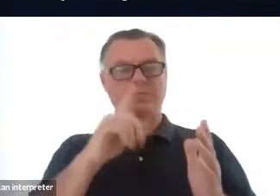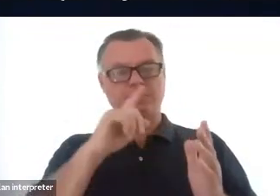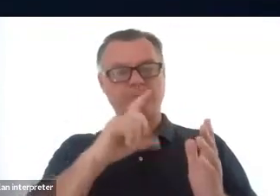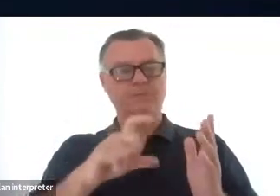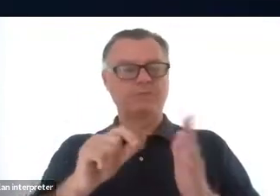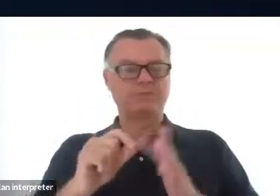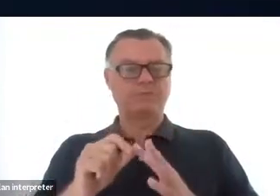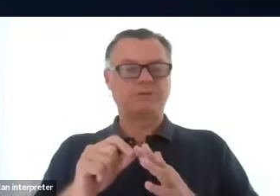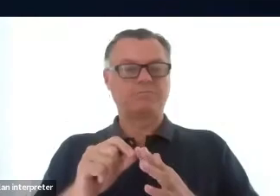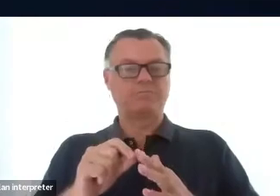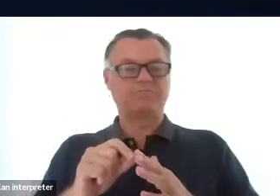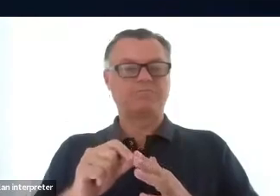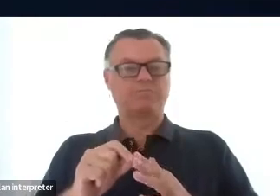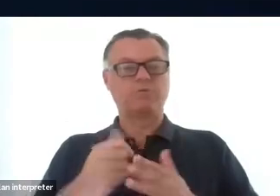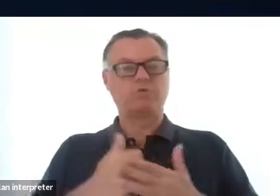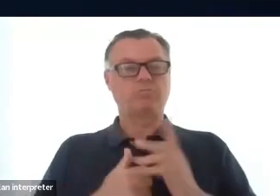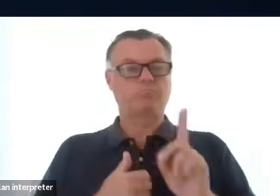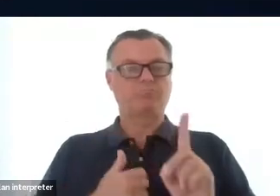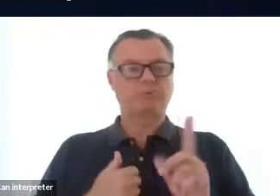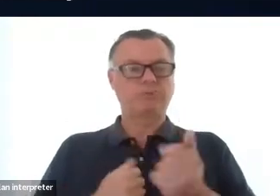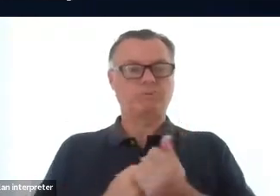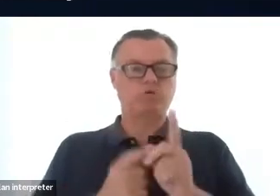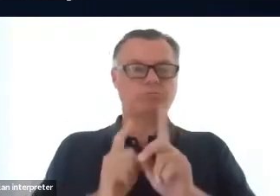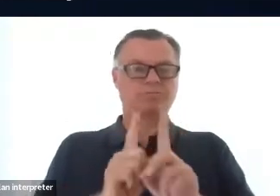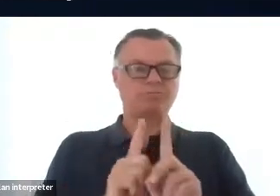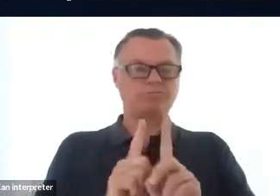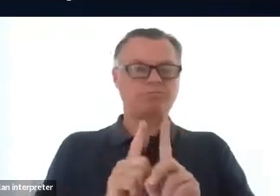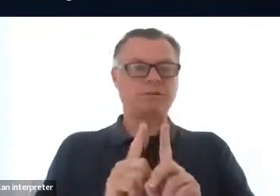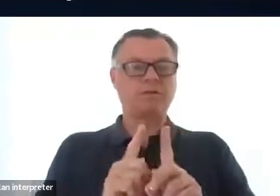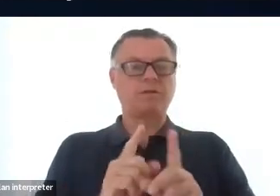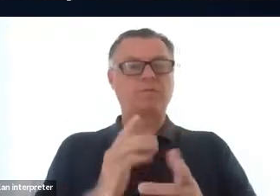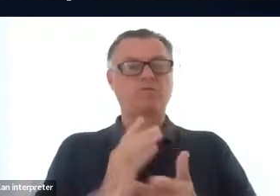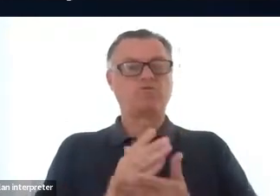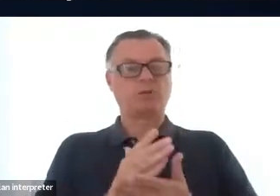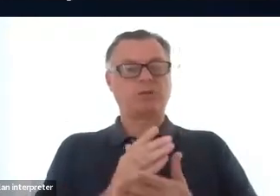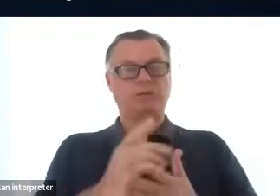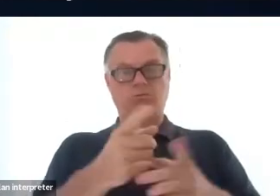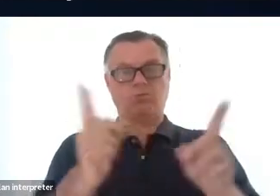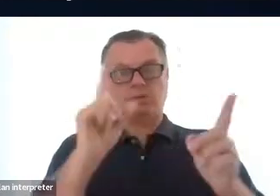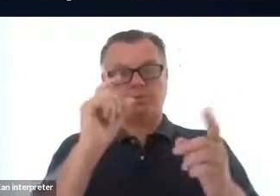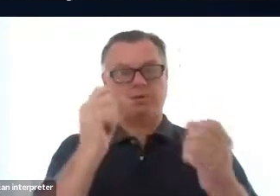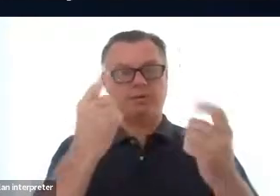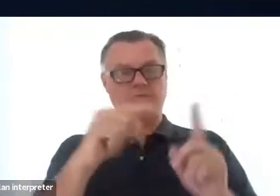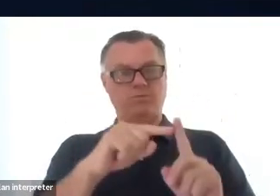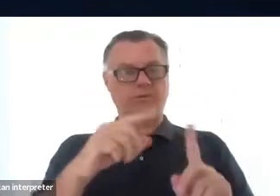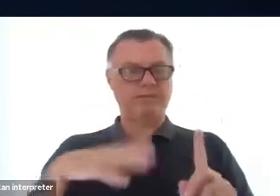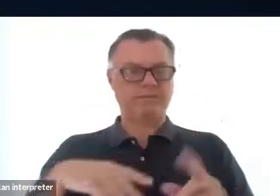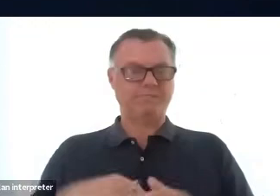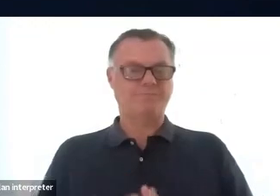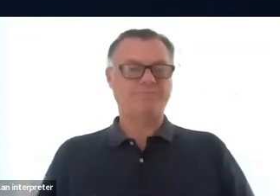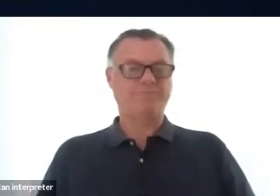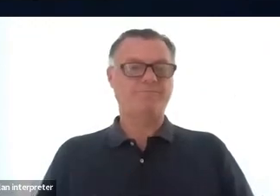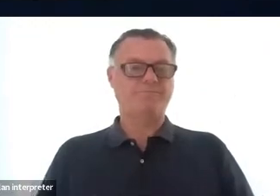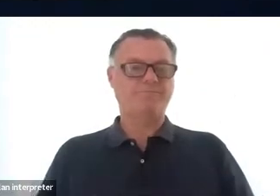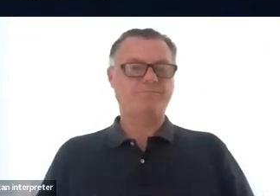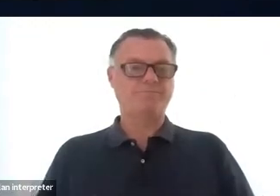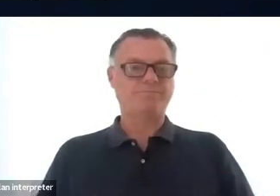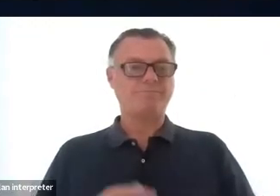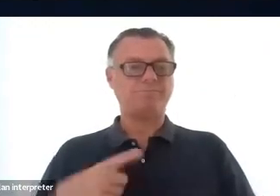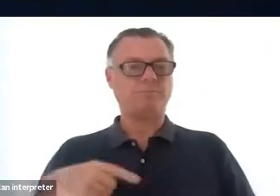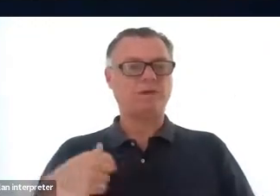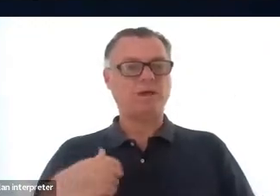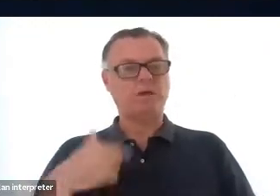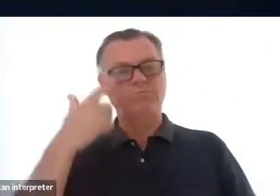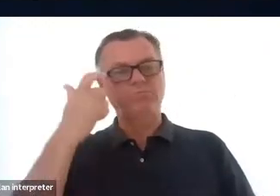are often supported, but not always truly understood. That's why I built